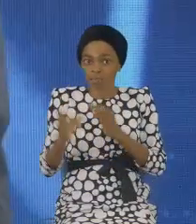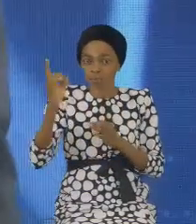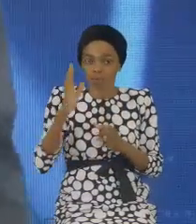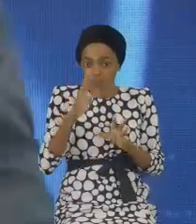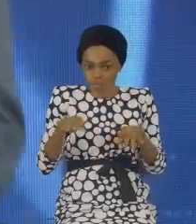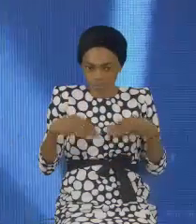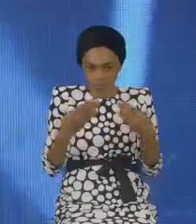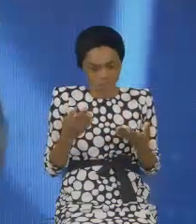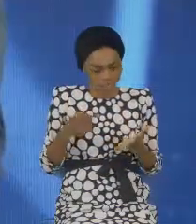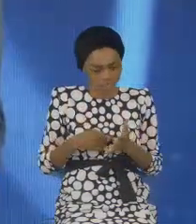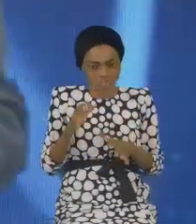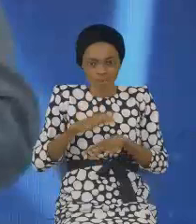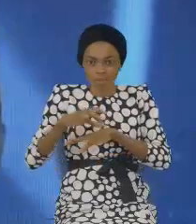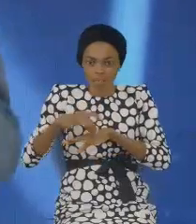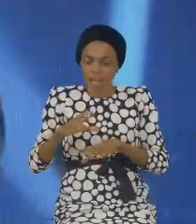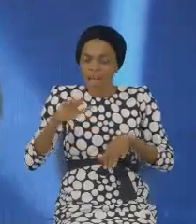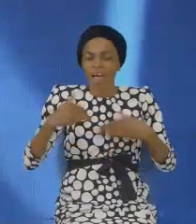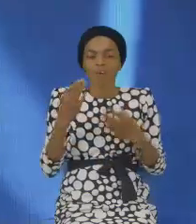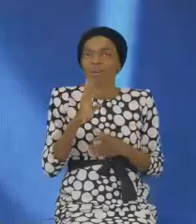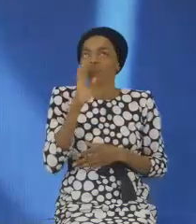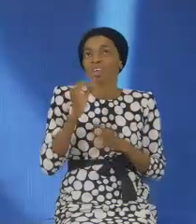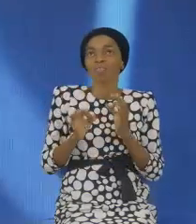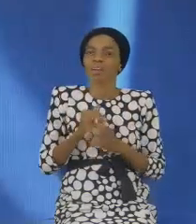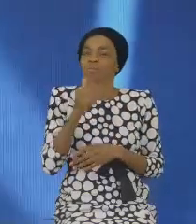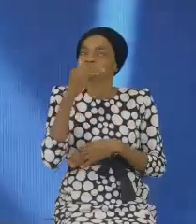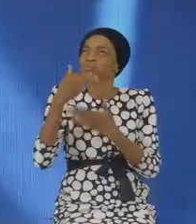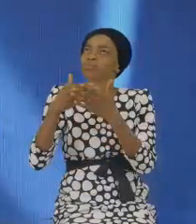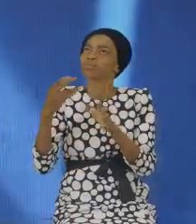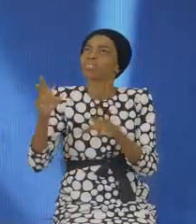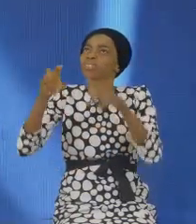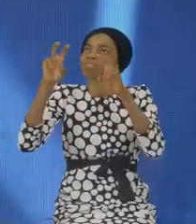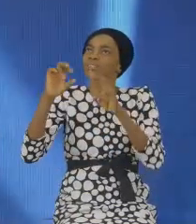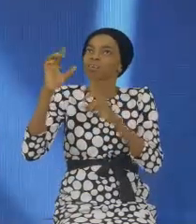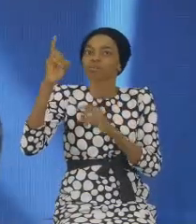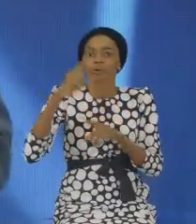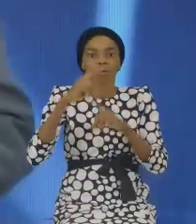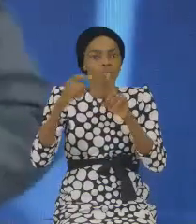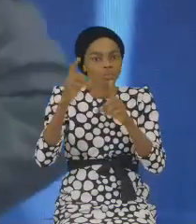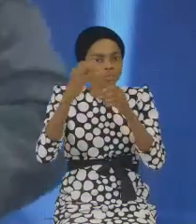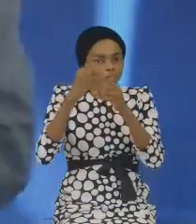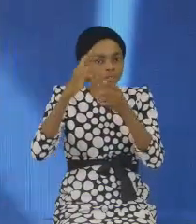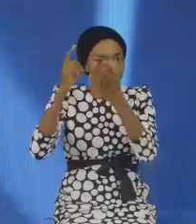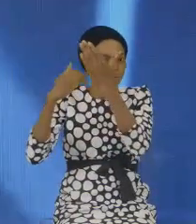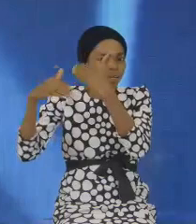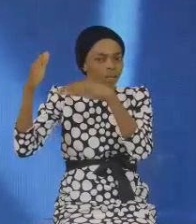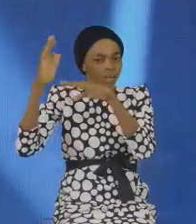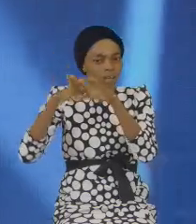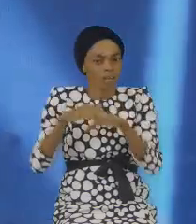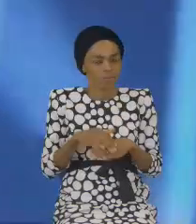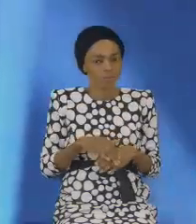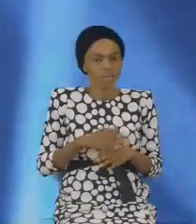what will it be when I appear before the throne of God, when you get to heaven eventually? But if you